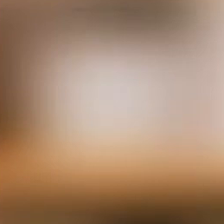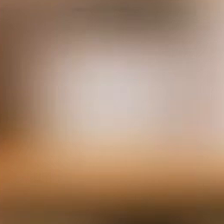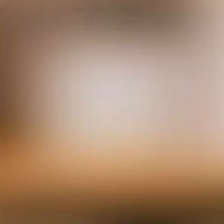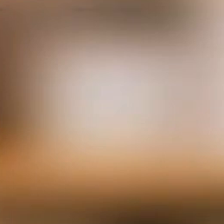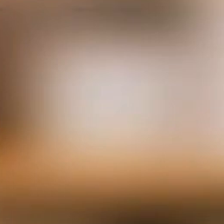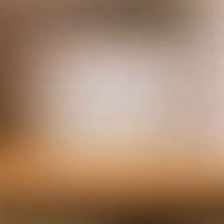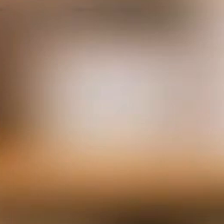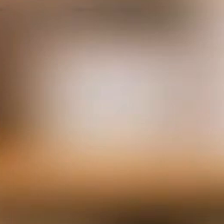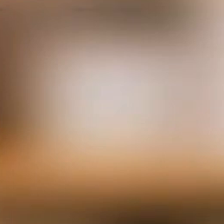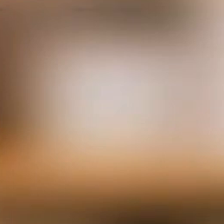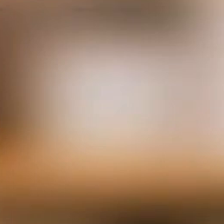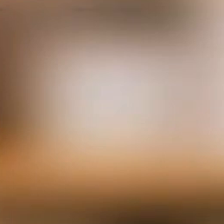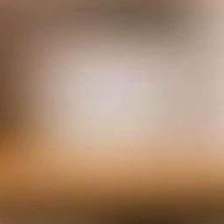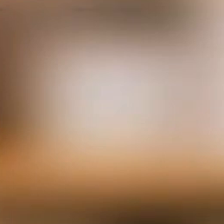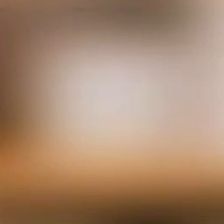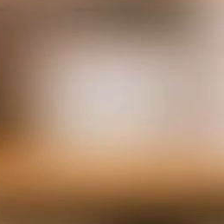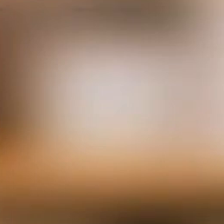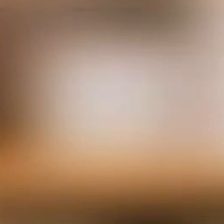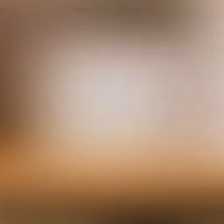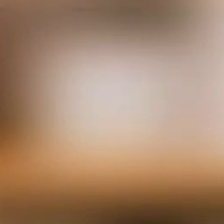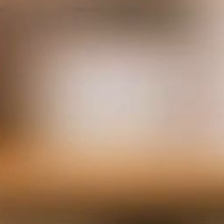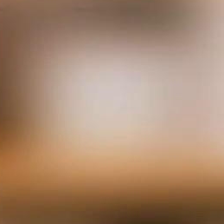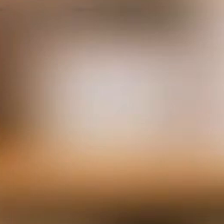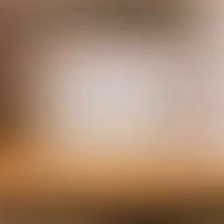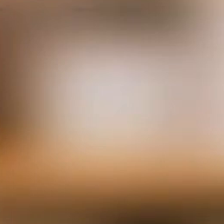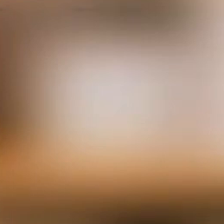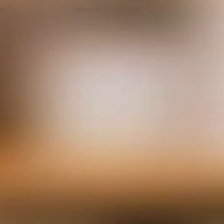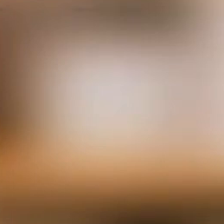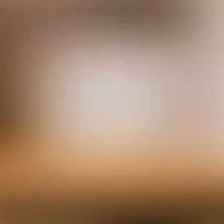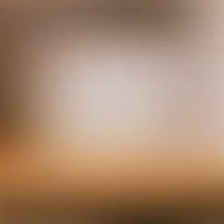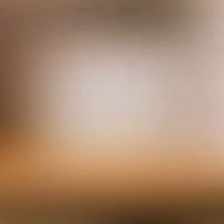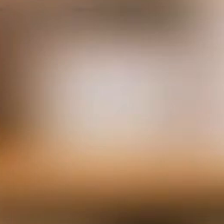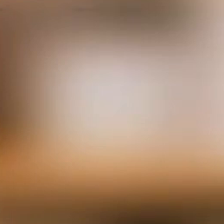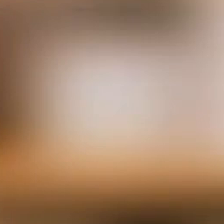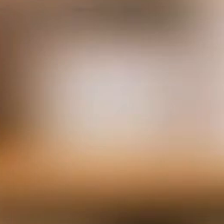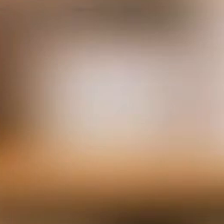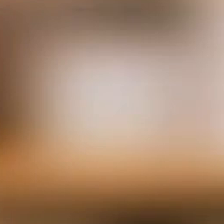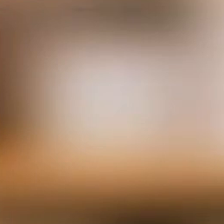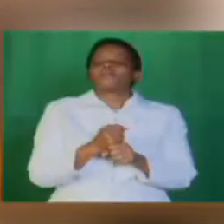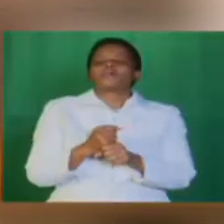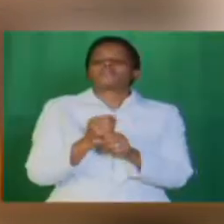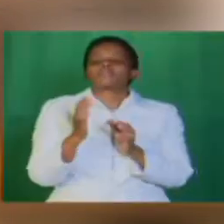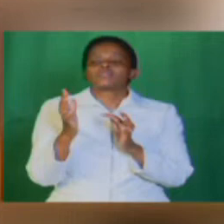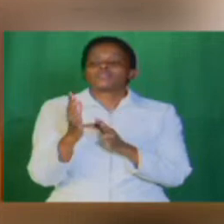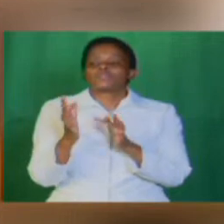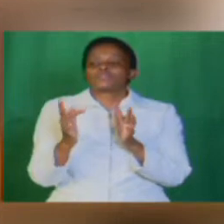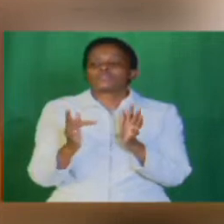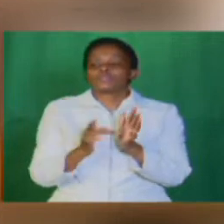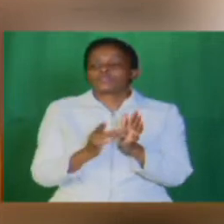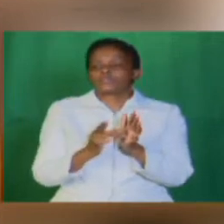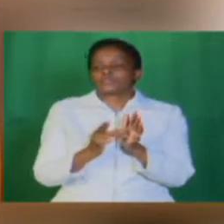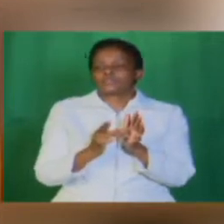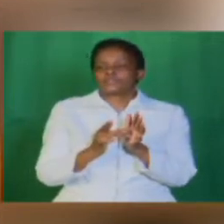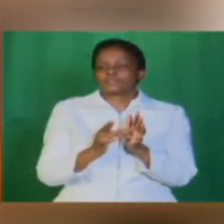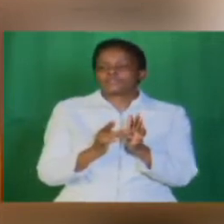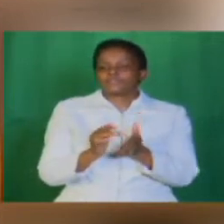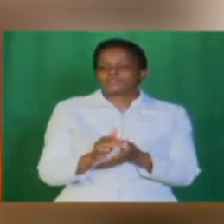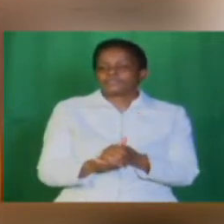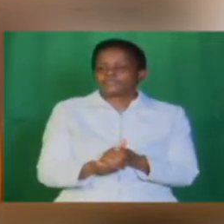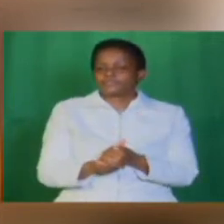what the scriptures meant about all the prophecies that were made about Jesus